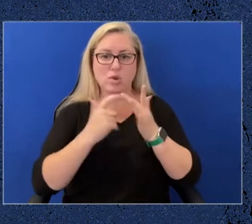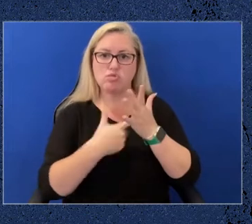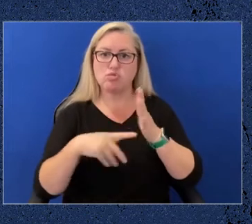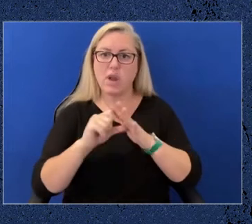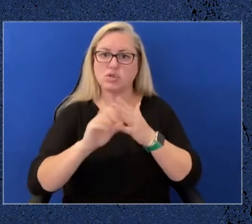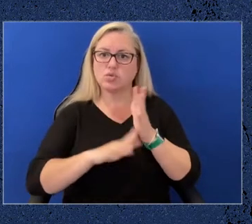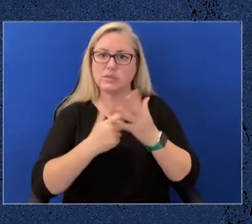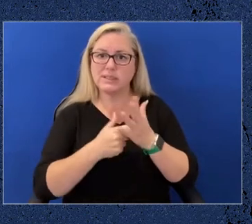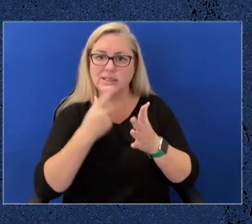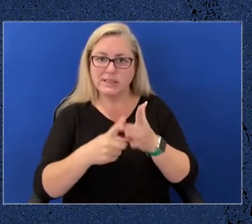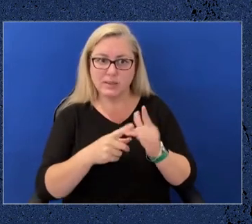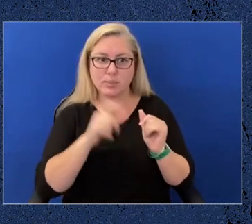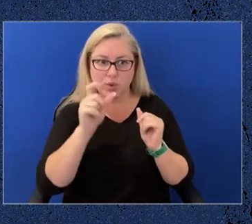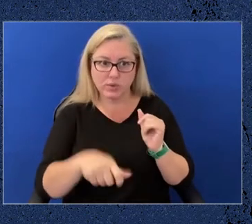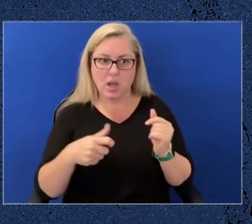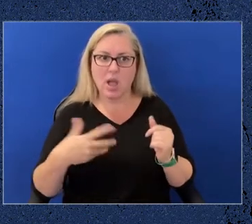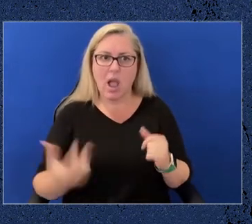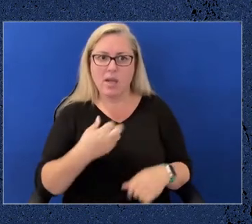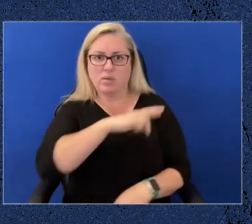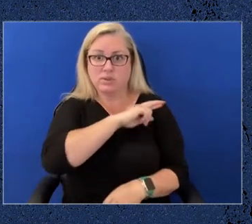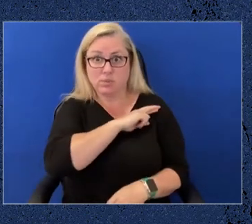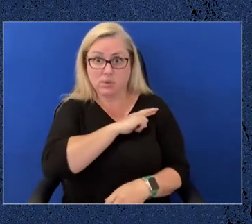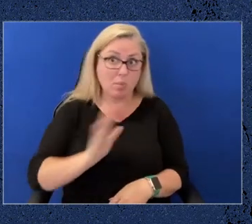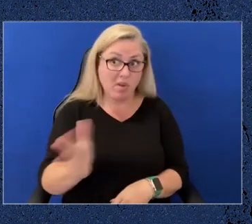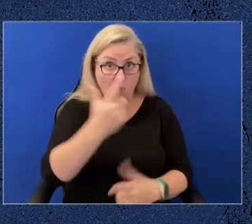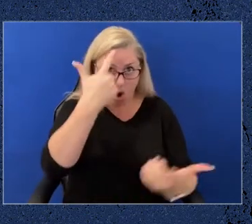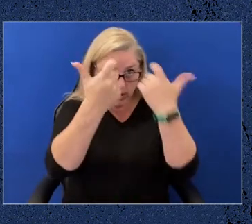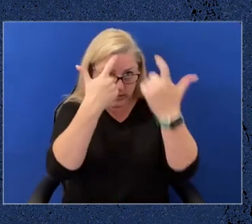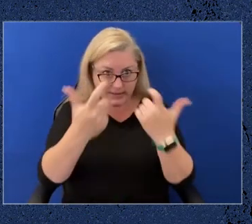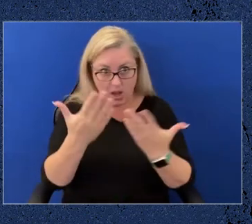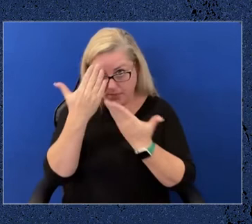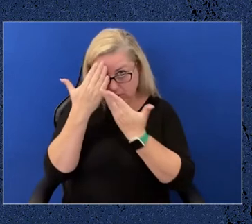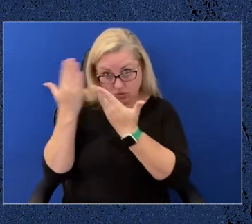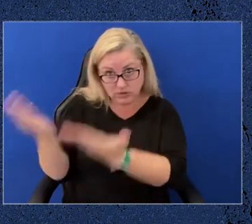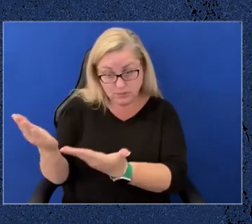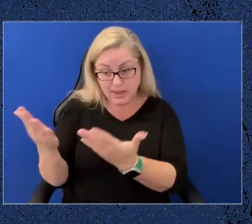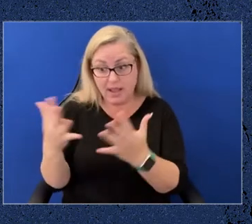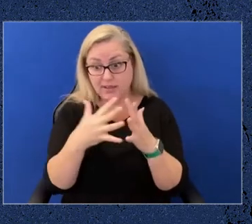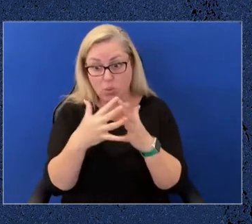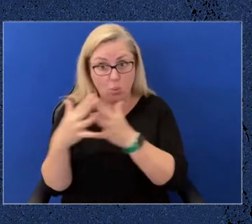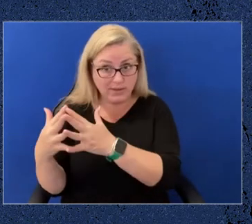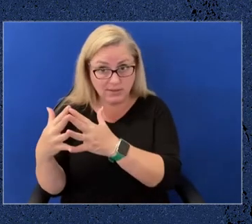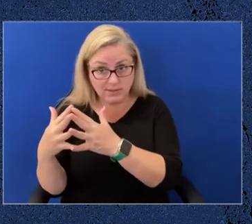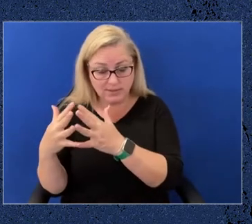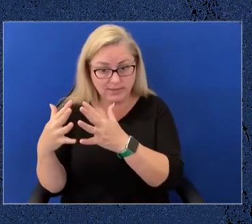way to be accountable to all ideas. So I need to respect that Western science staff, even though I think we can